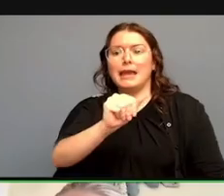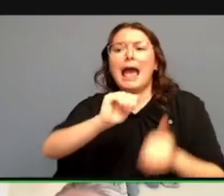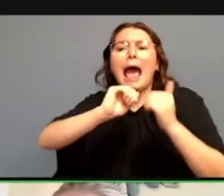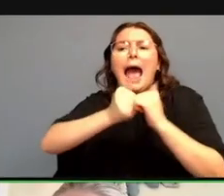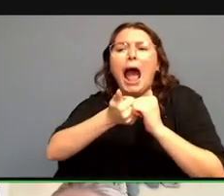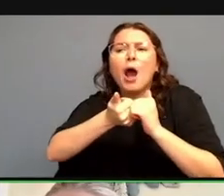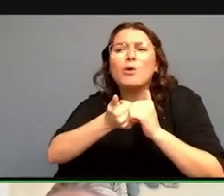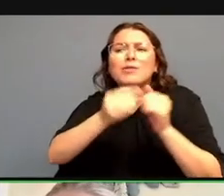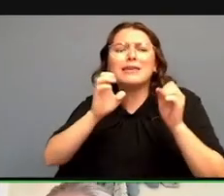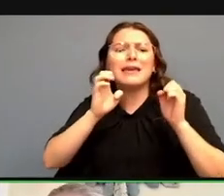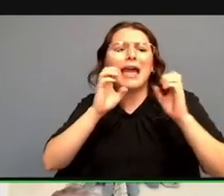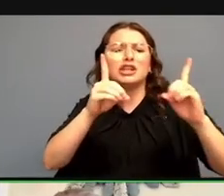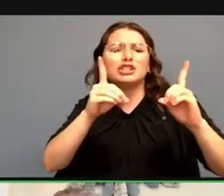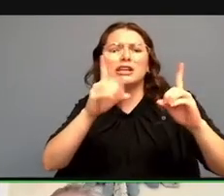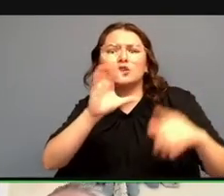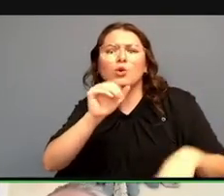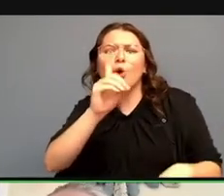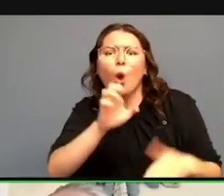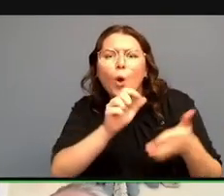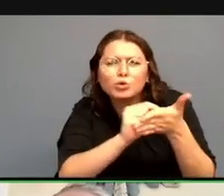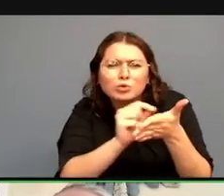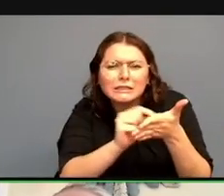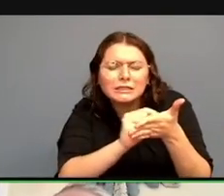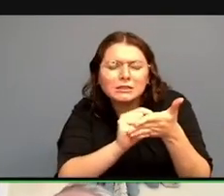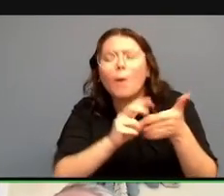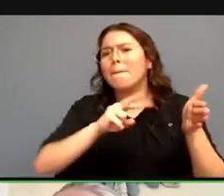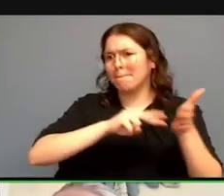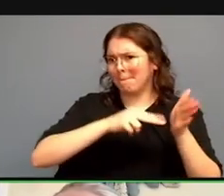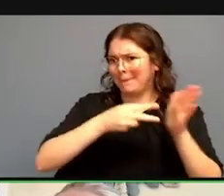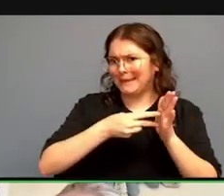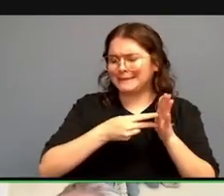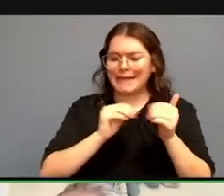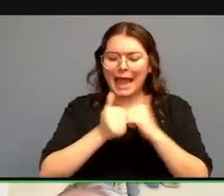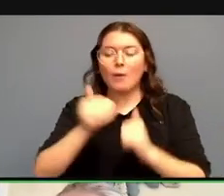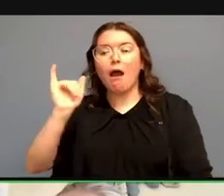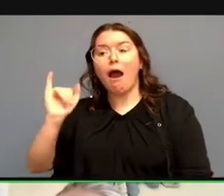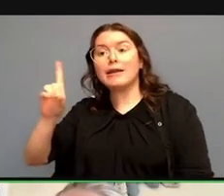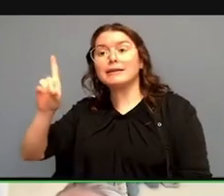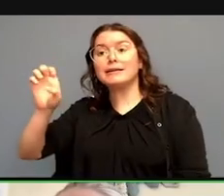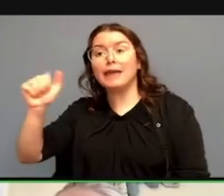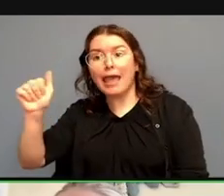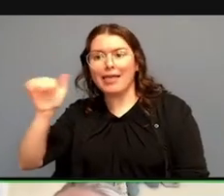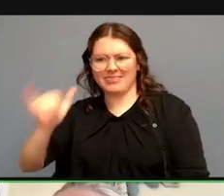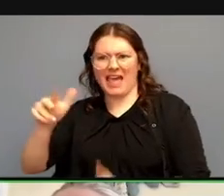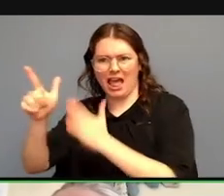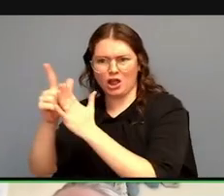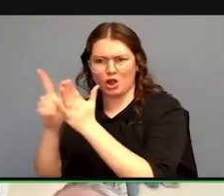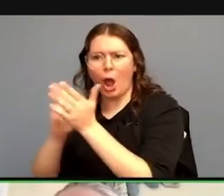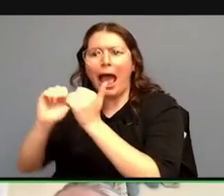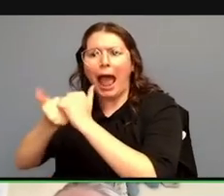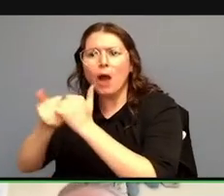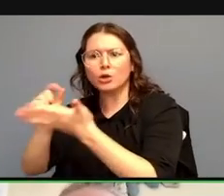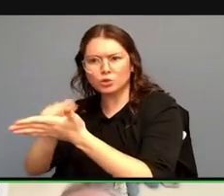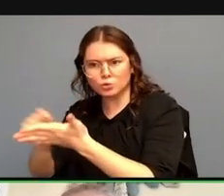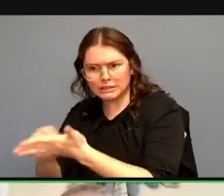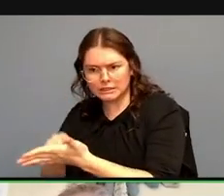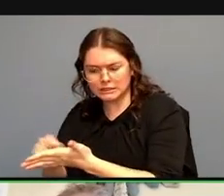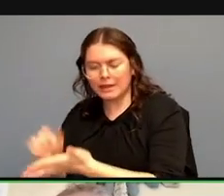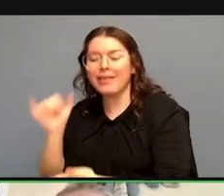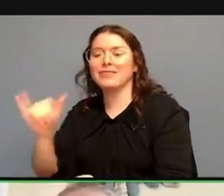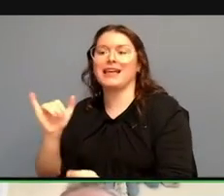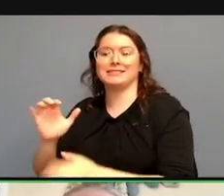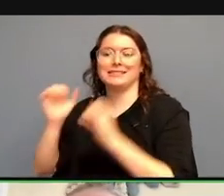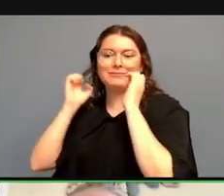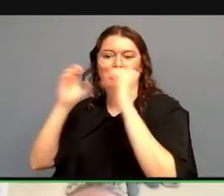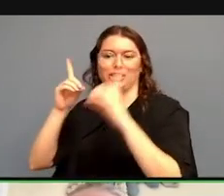educational code is written. So that's how the IDEA law is written. That is our educational